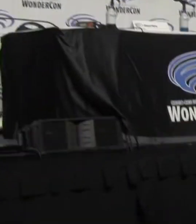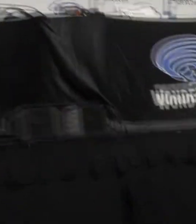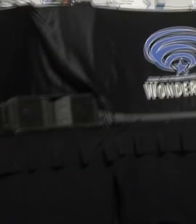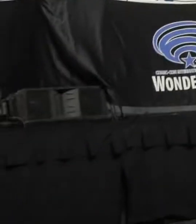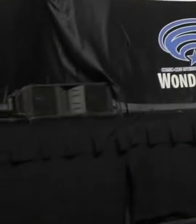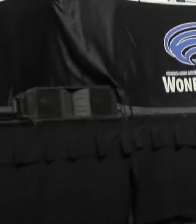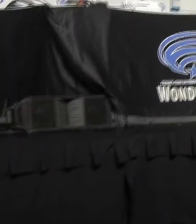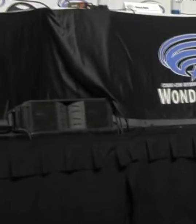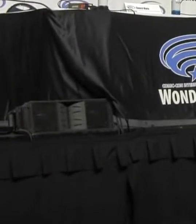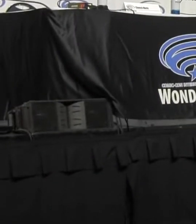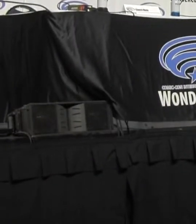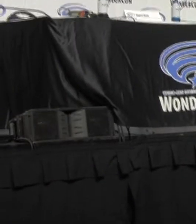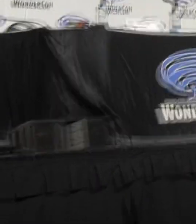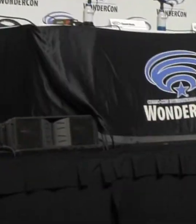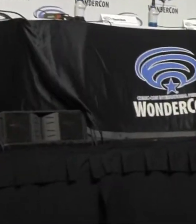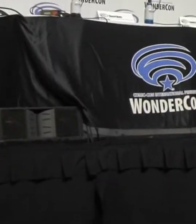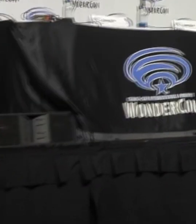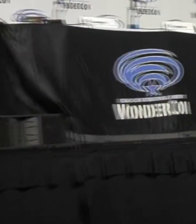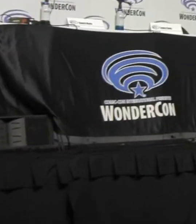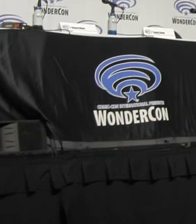Coming out on this side, hey!